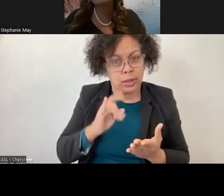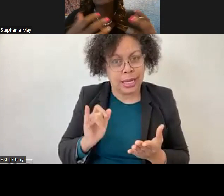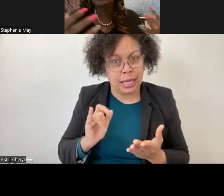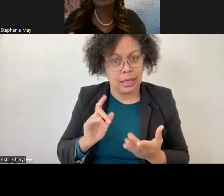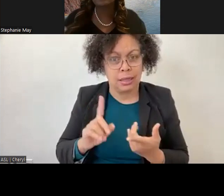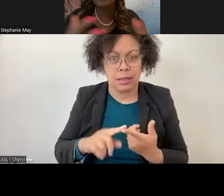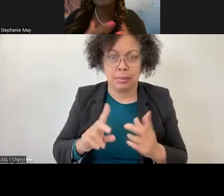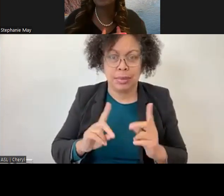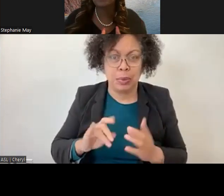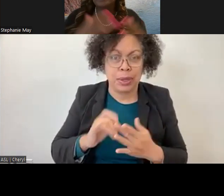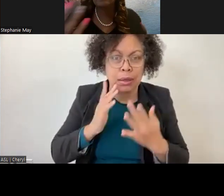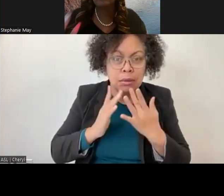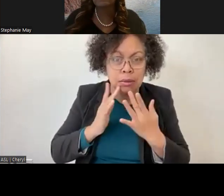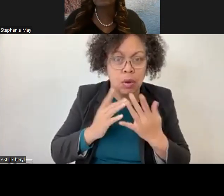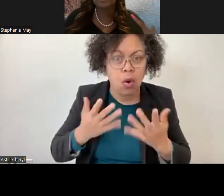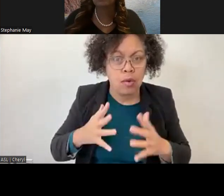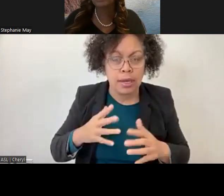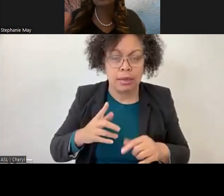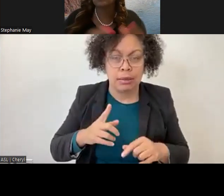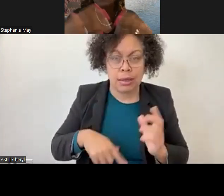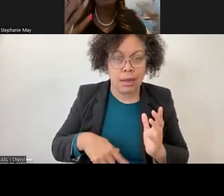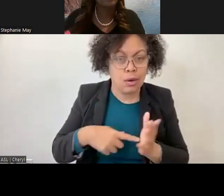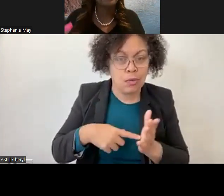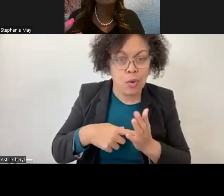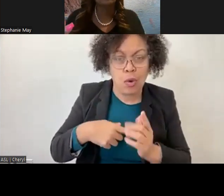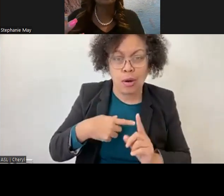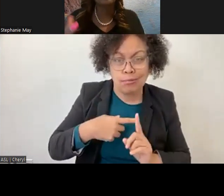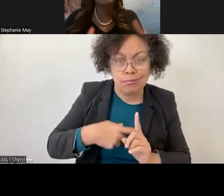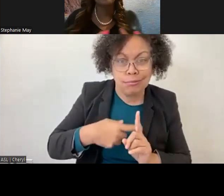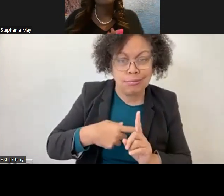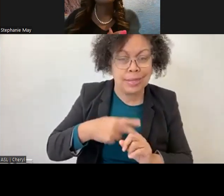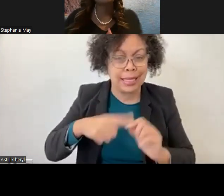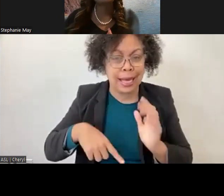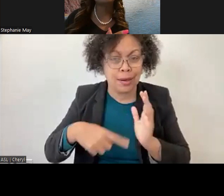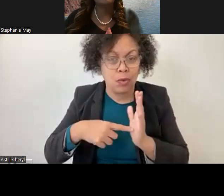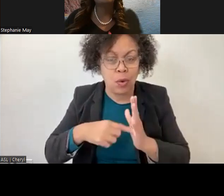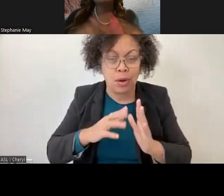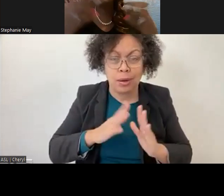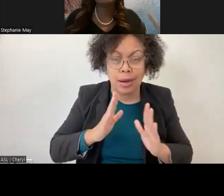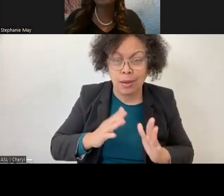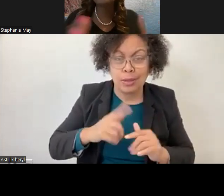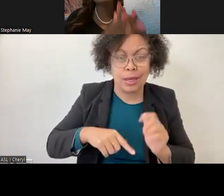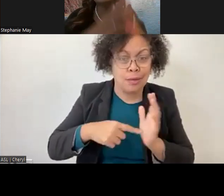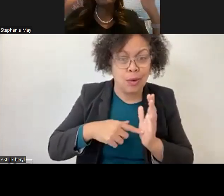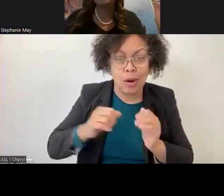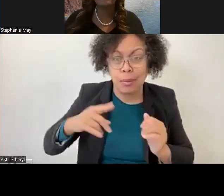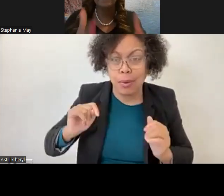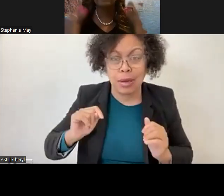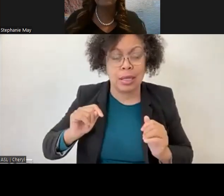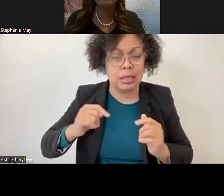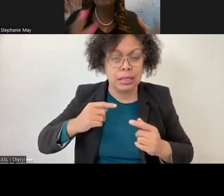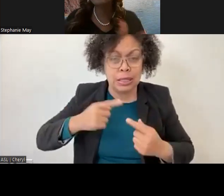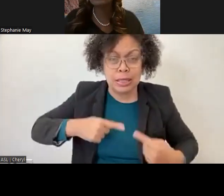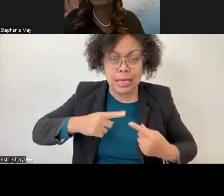barely, afford the rental or the mortgage or to transport just